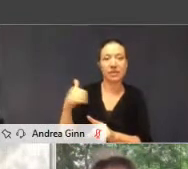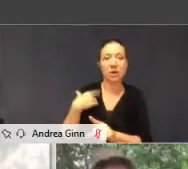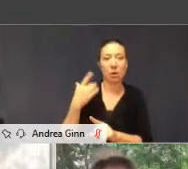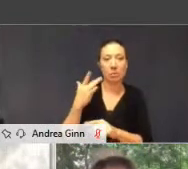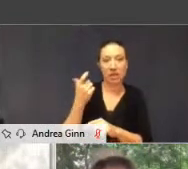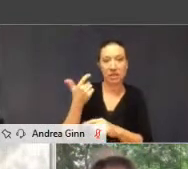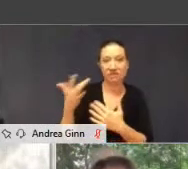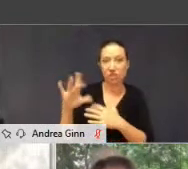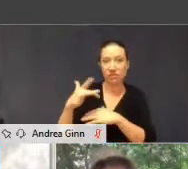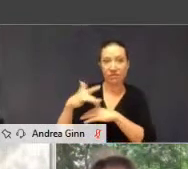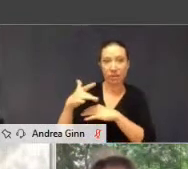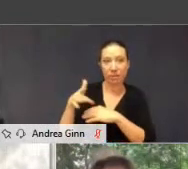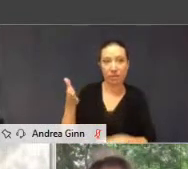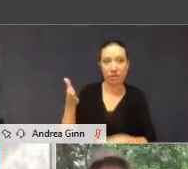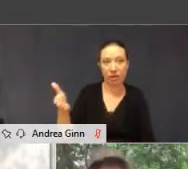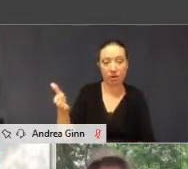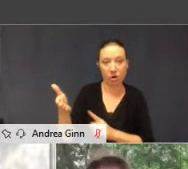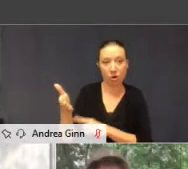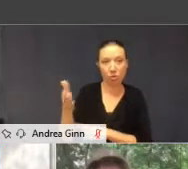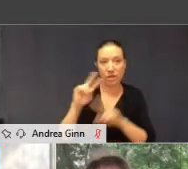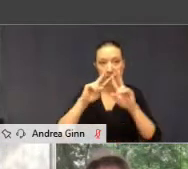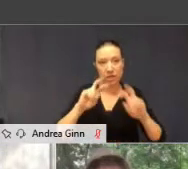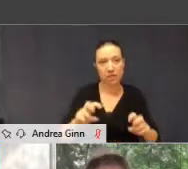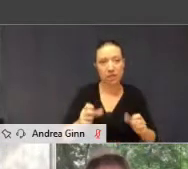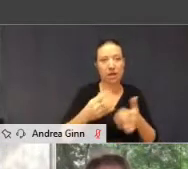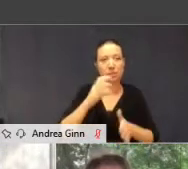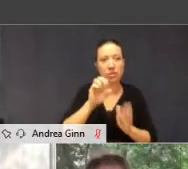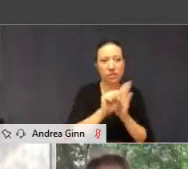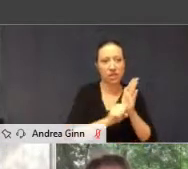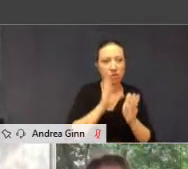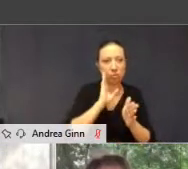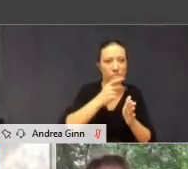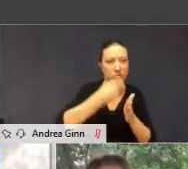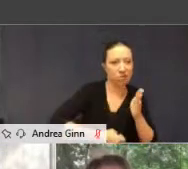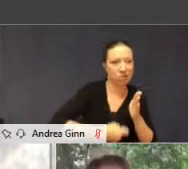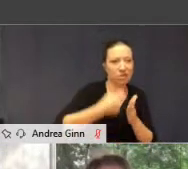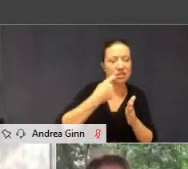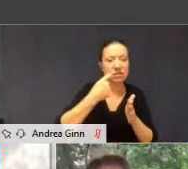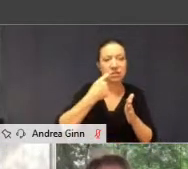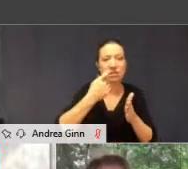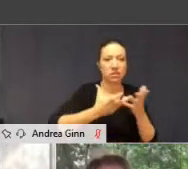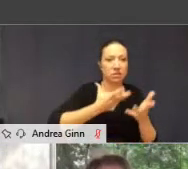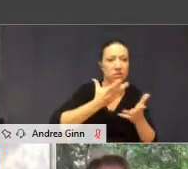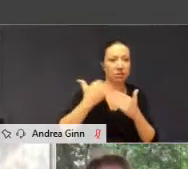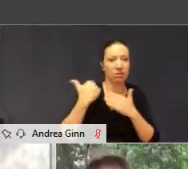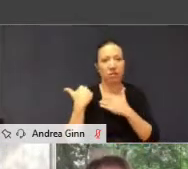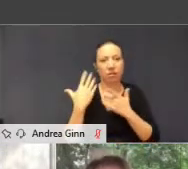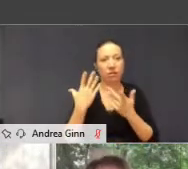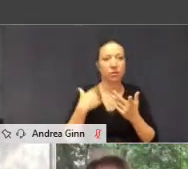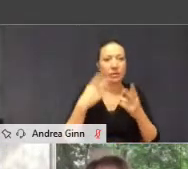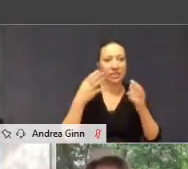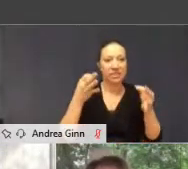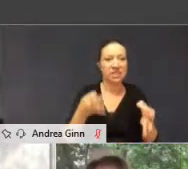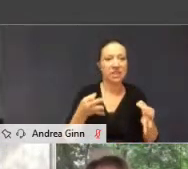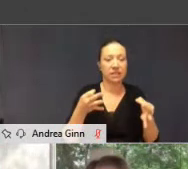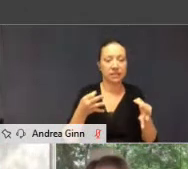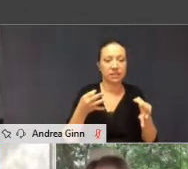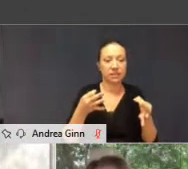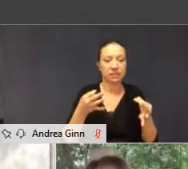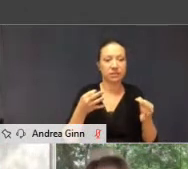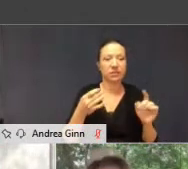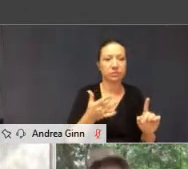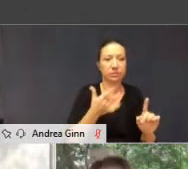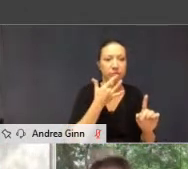at the cost to the state. We decided to look at providers utilizing that